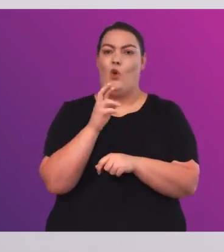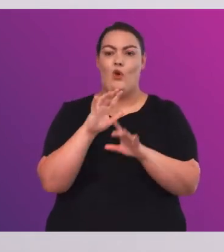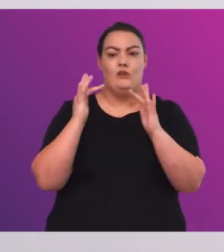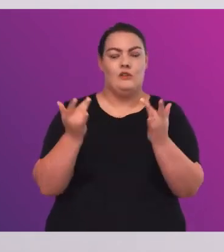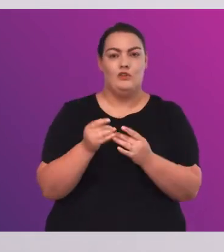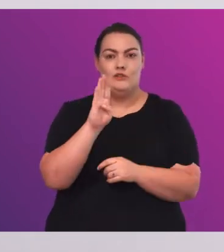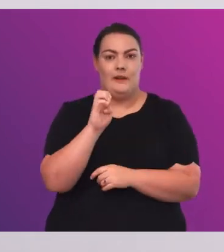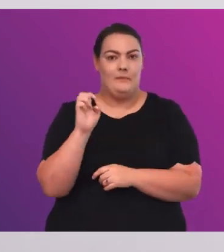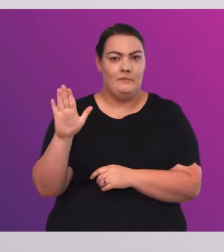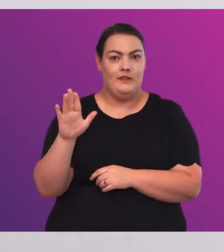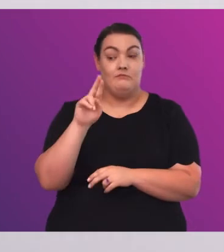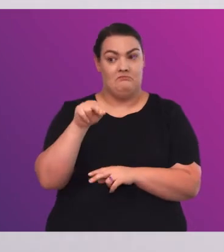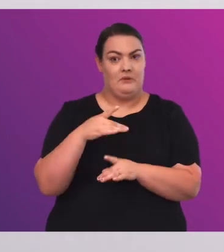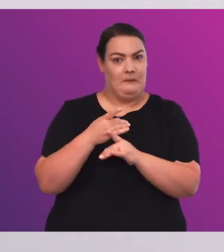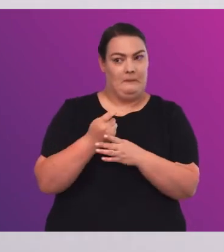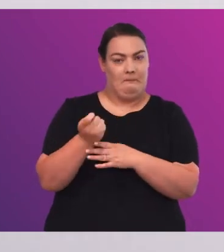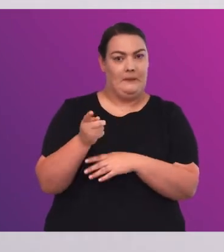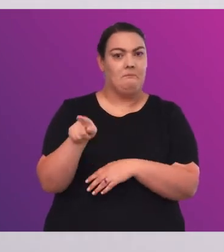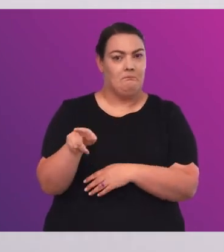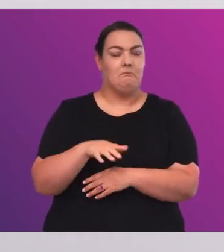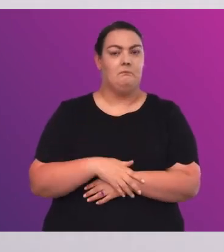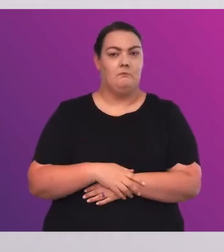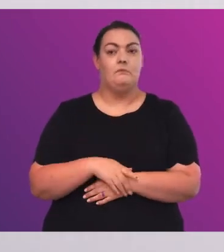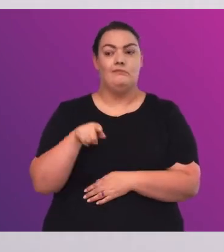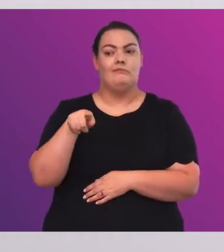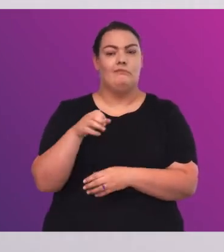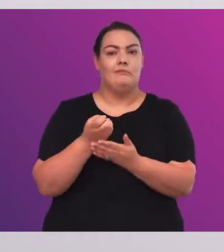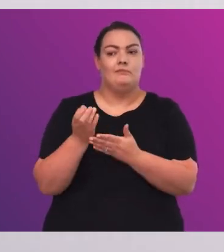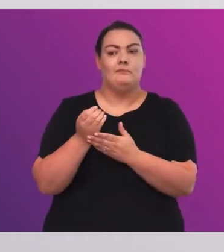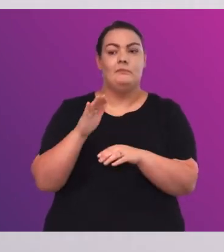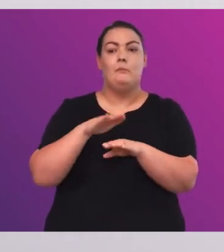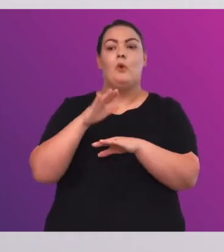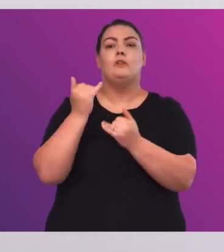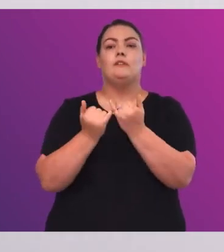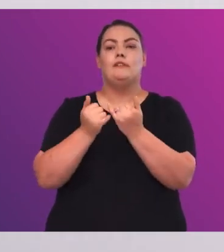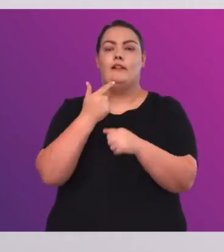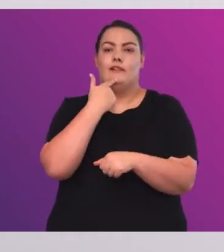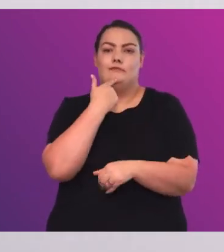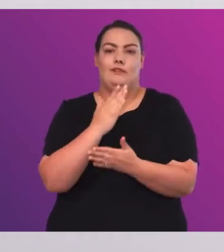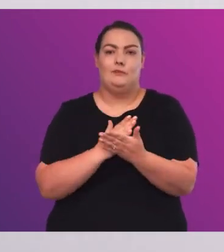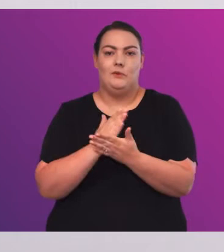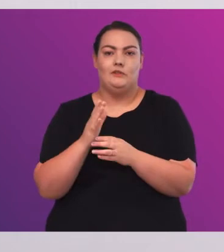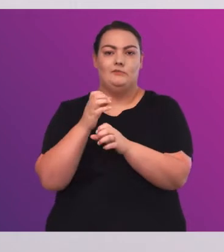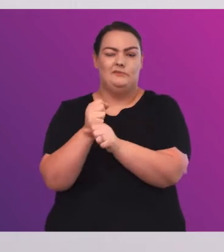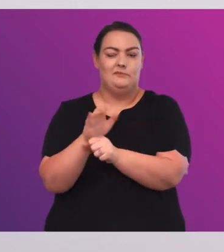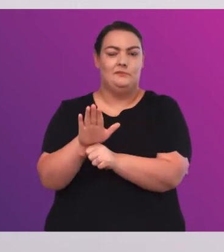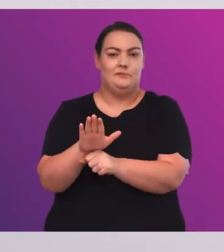your internet bill. I will show you more about this in our second part of the video.